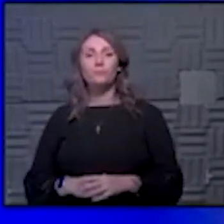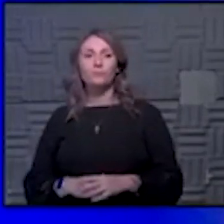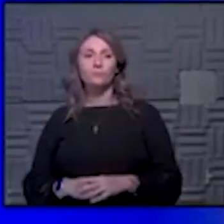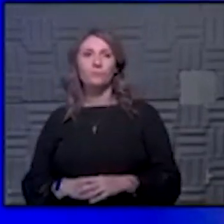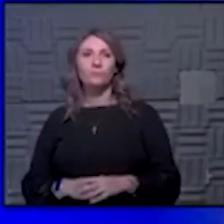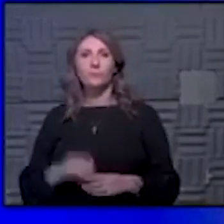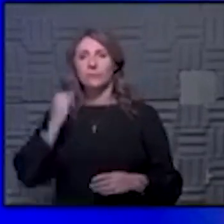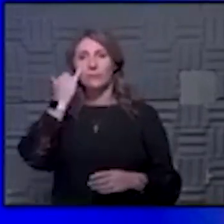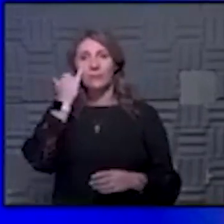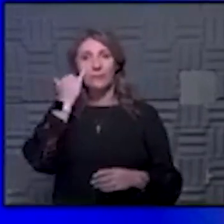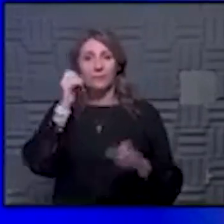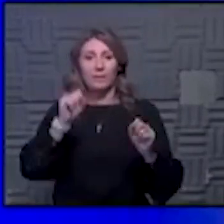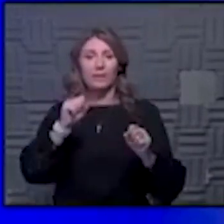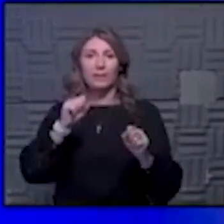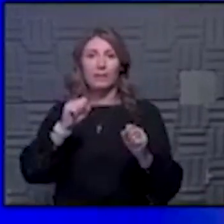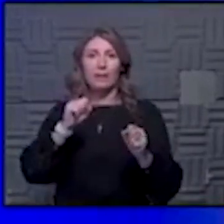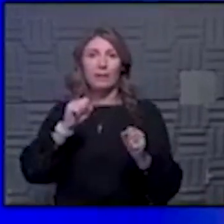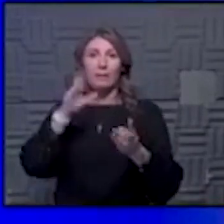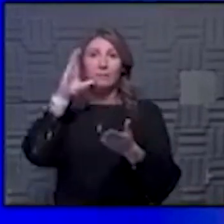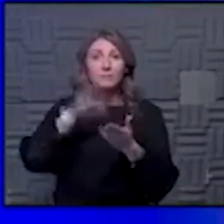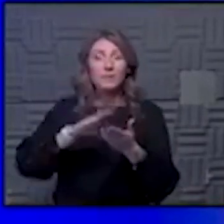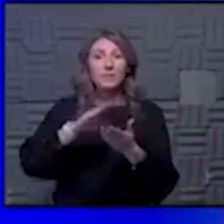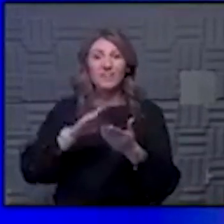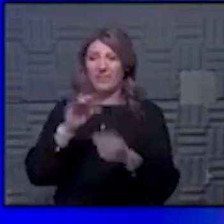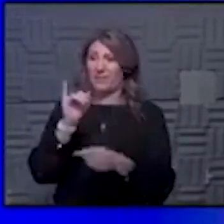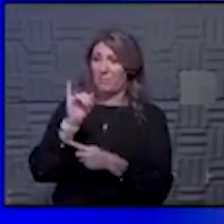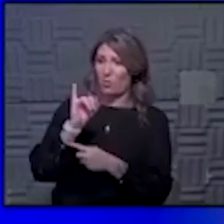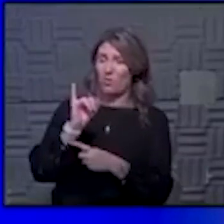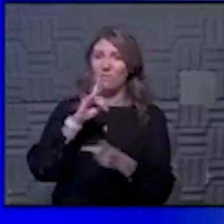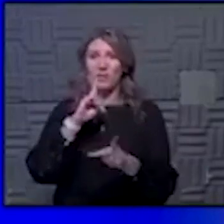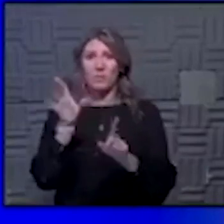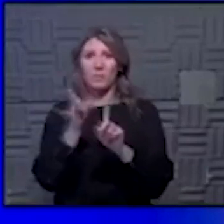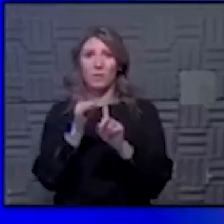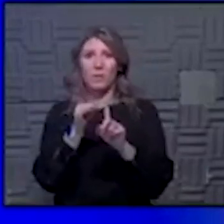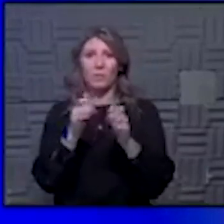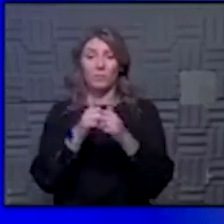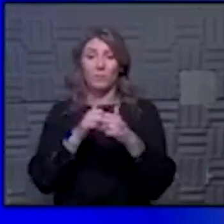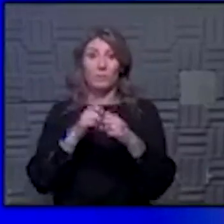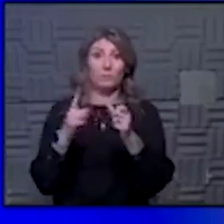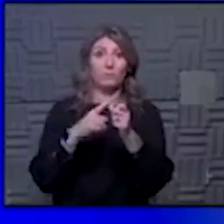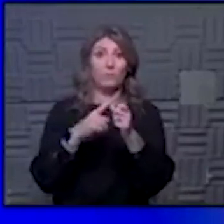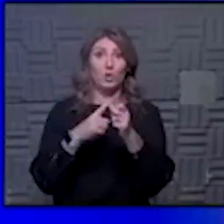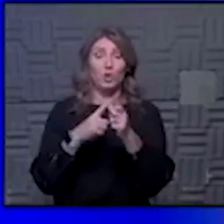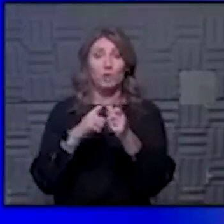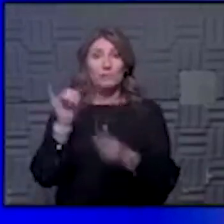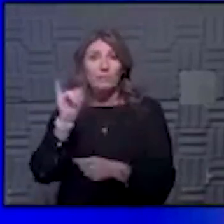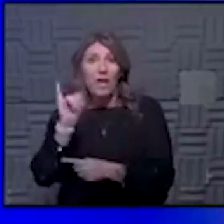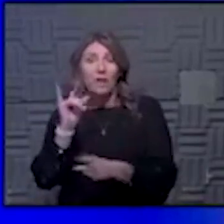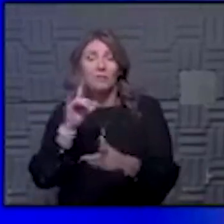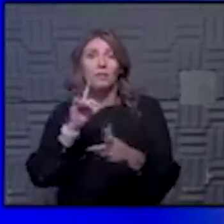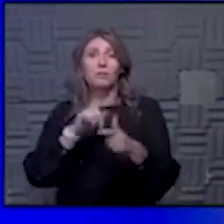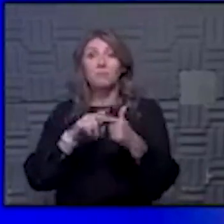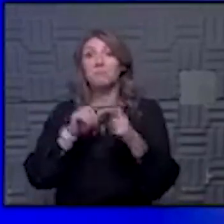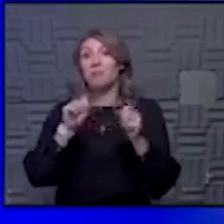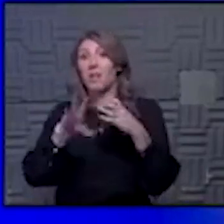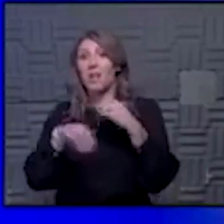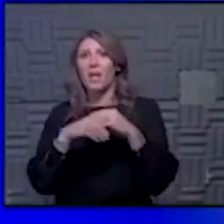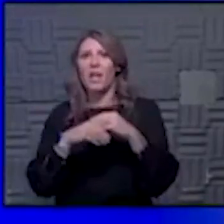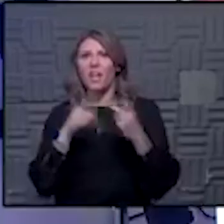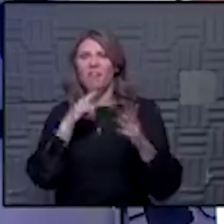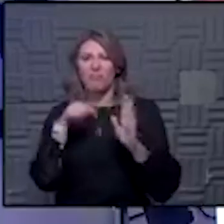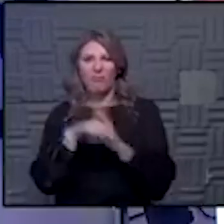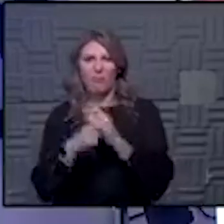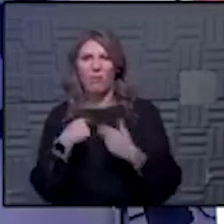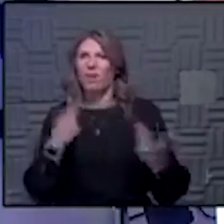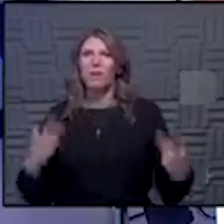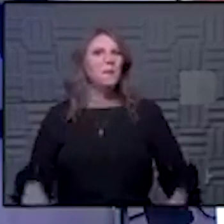really decrease the amount of immune evasion that happens with the initial viral infection, that might be something that adds to that as well. Okay, you're killing me because this is